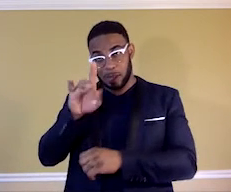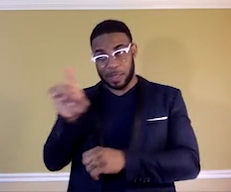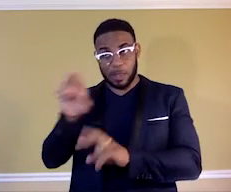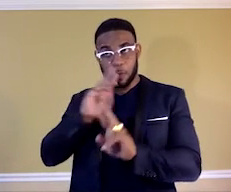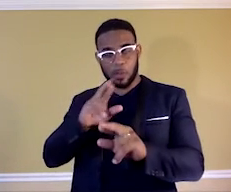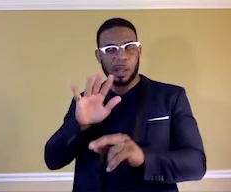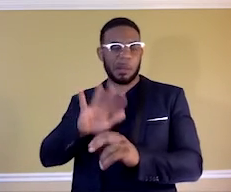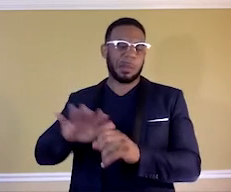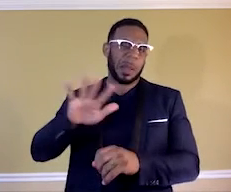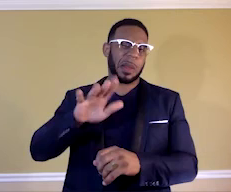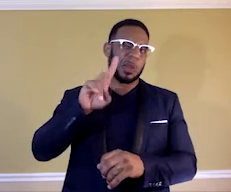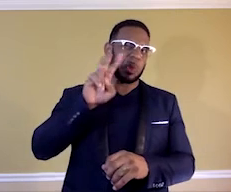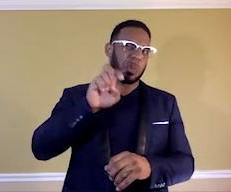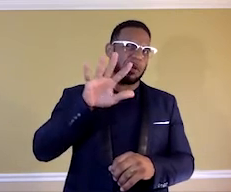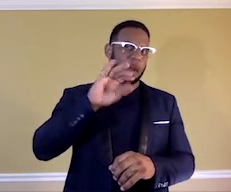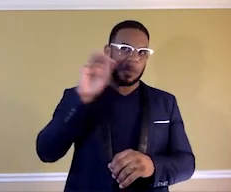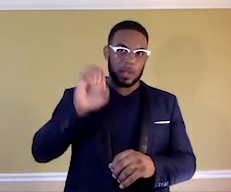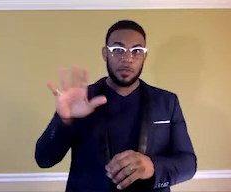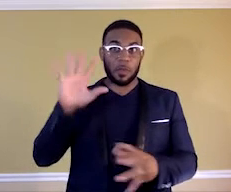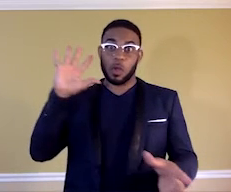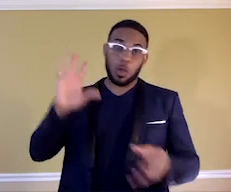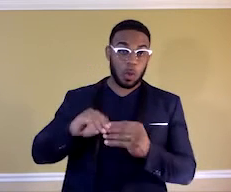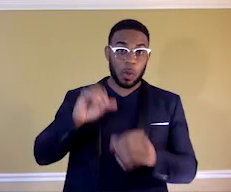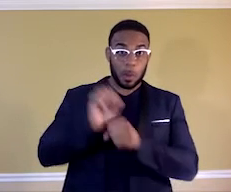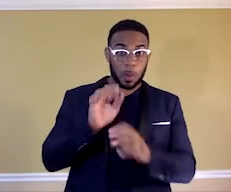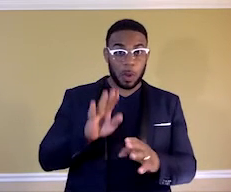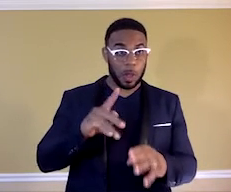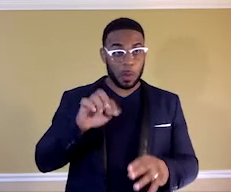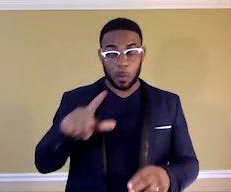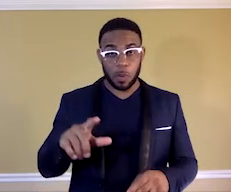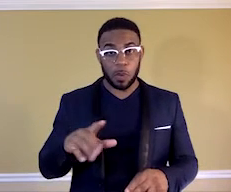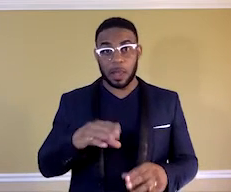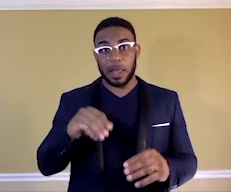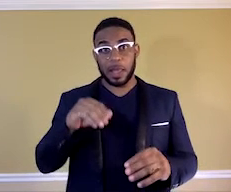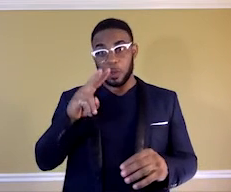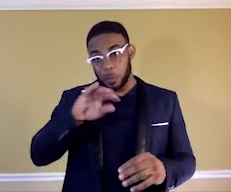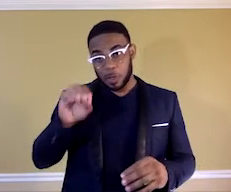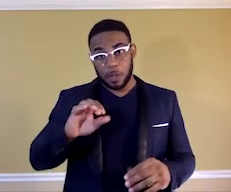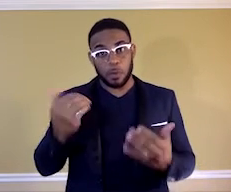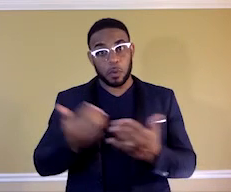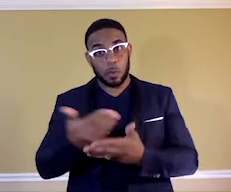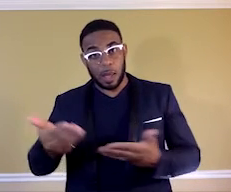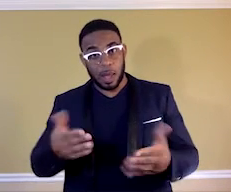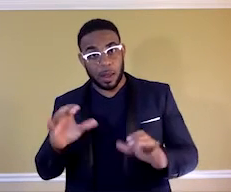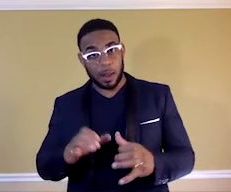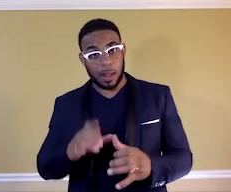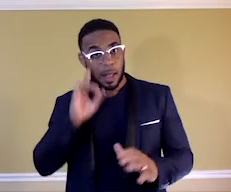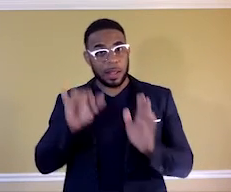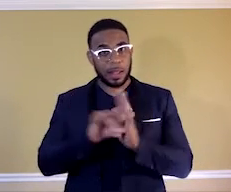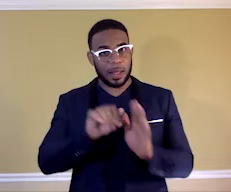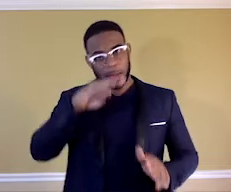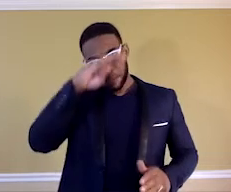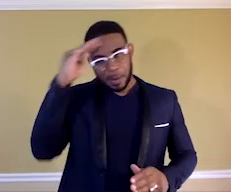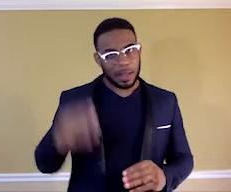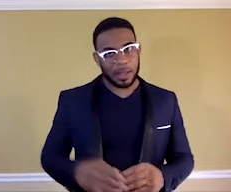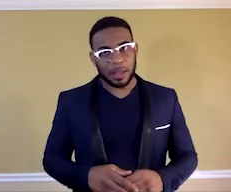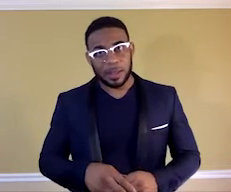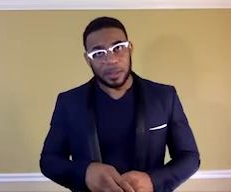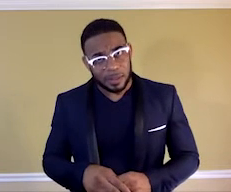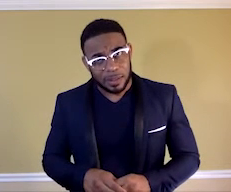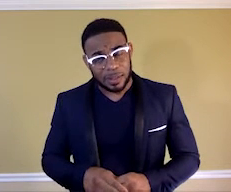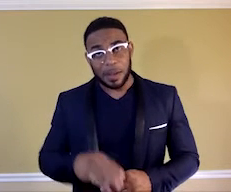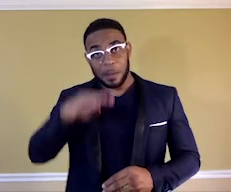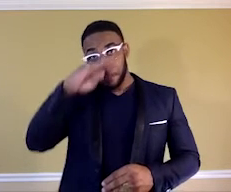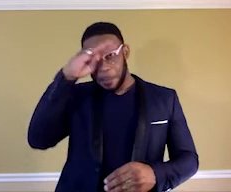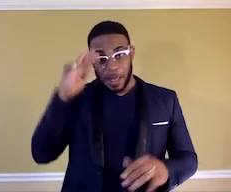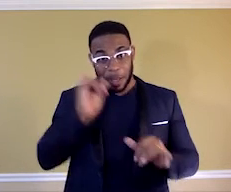that approximately 2.5% of their total employee pool and 2% of their new hire class identified as Black.